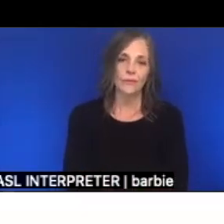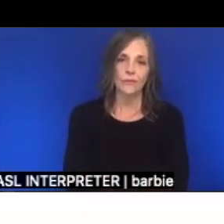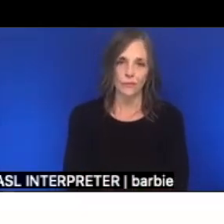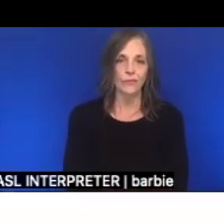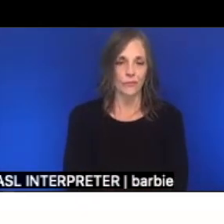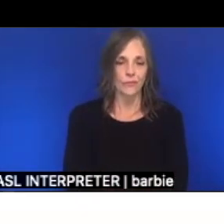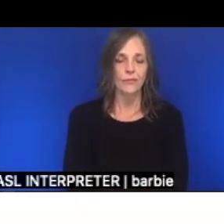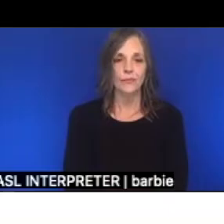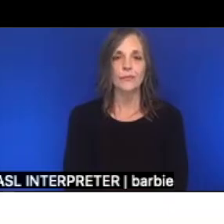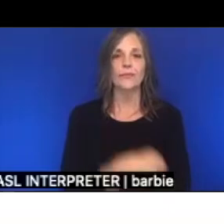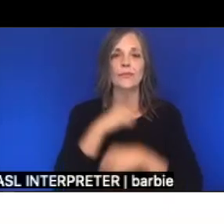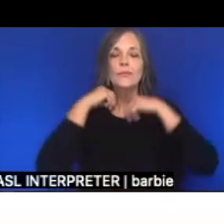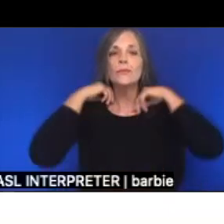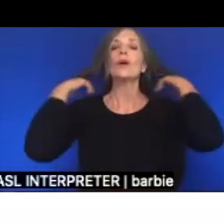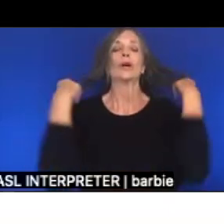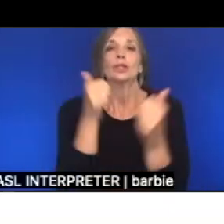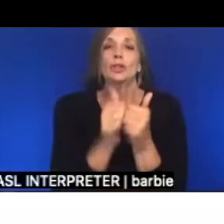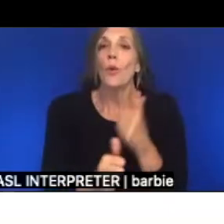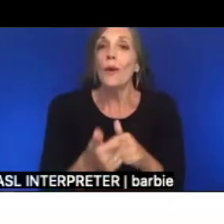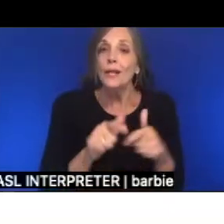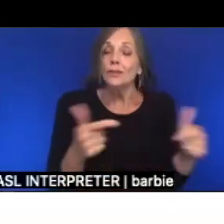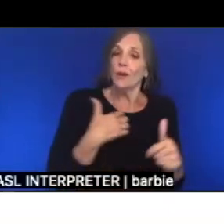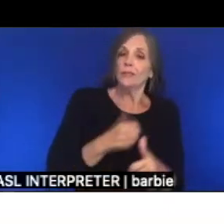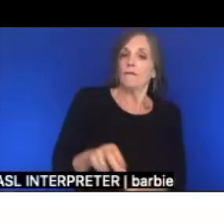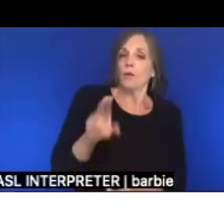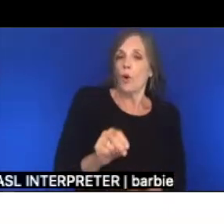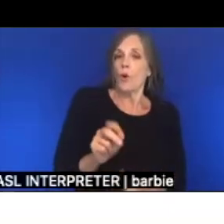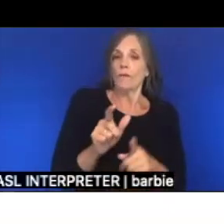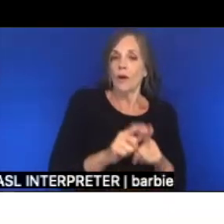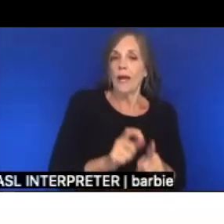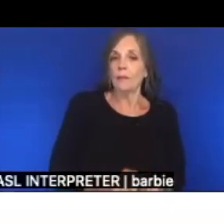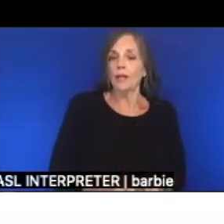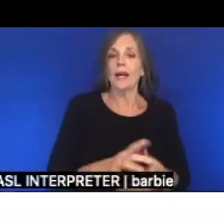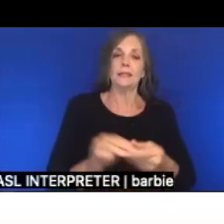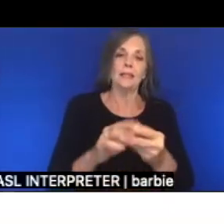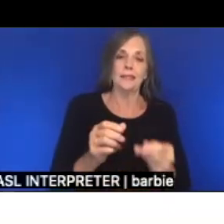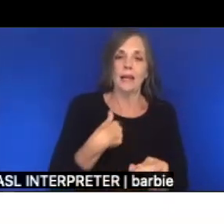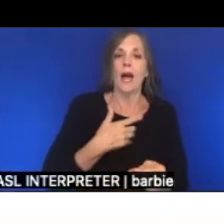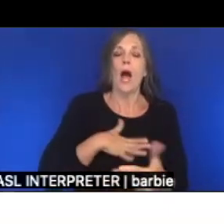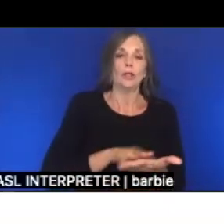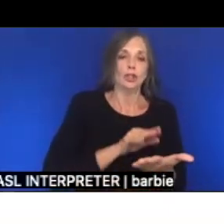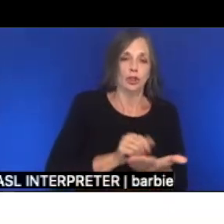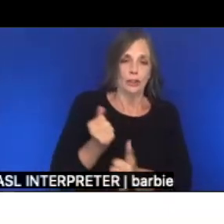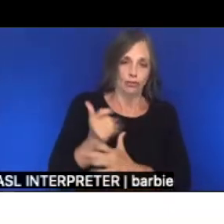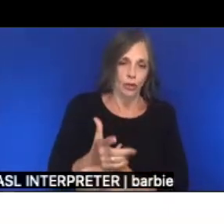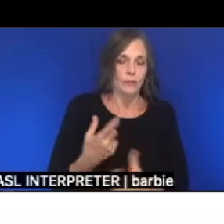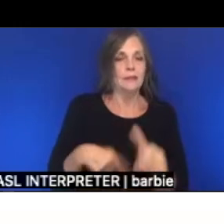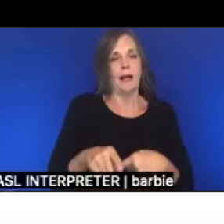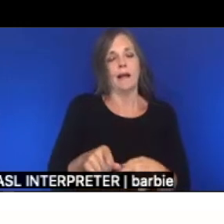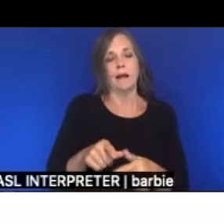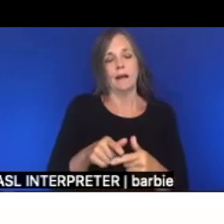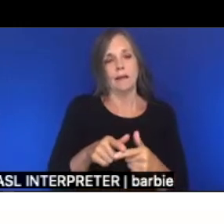they have their own vocabulary, as I said. And in my case, since I was learning German Sign Language, I know how the things